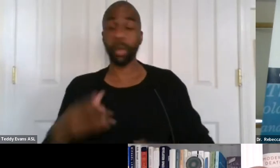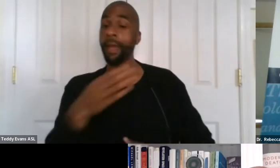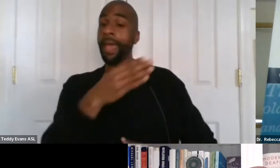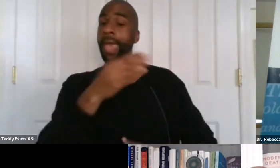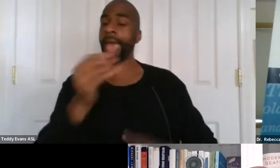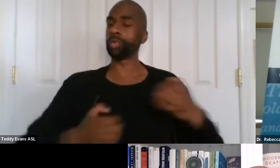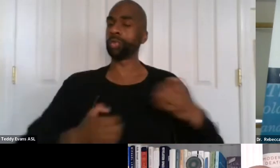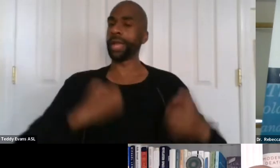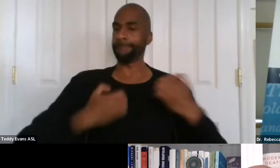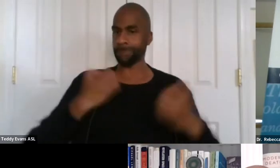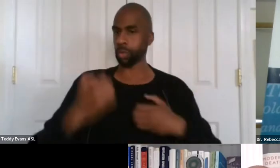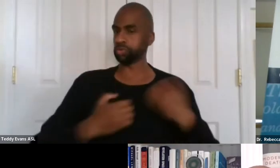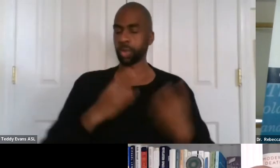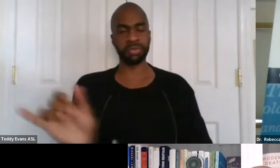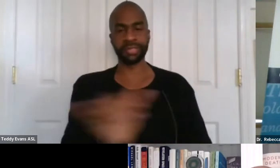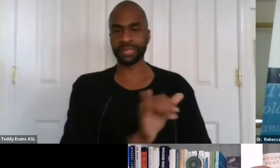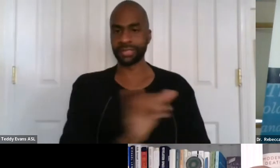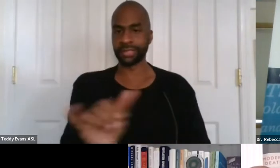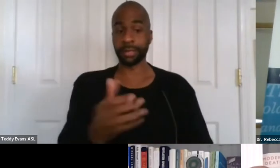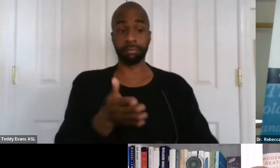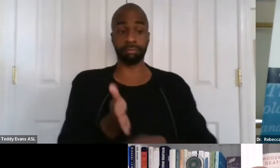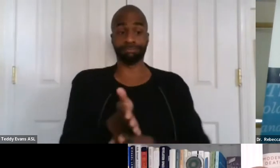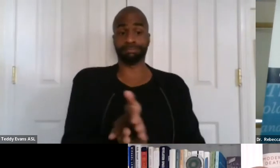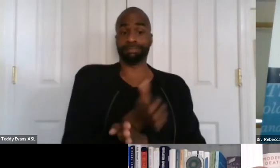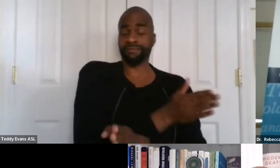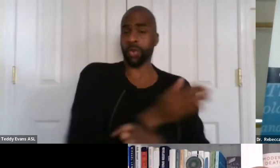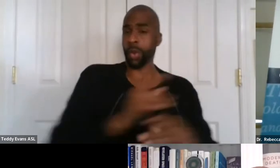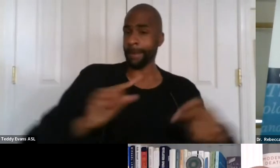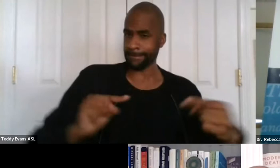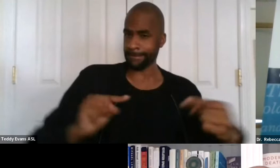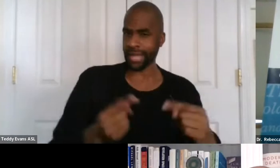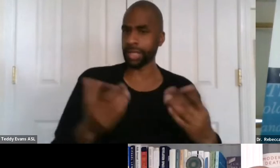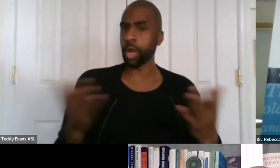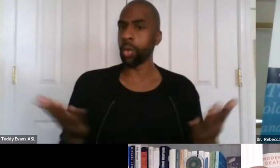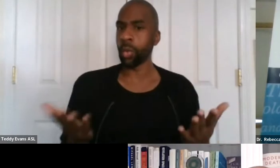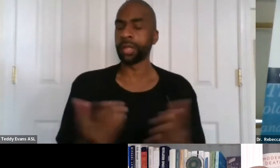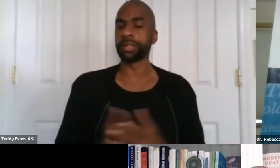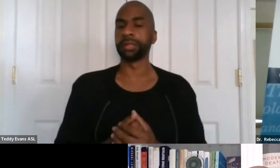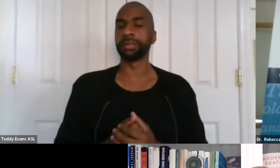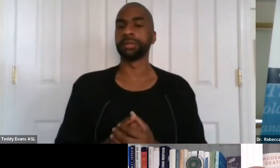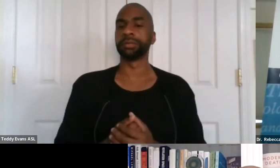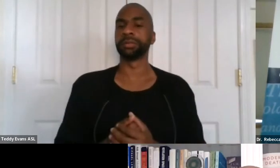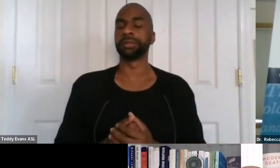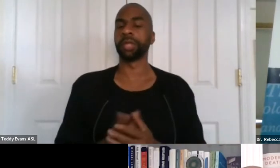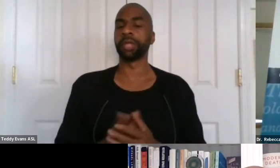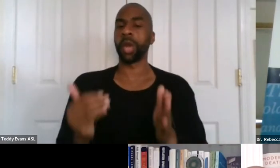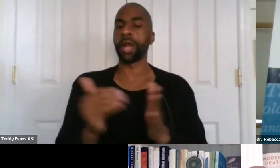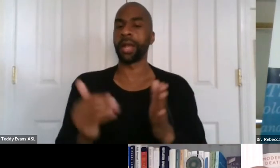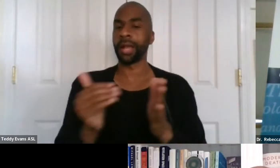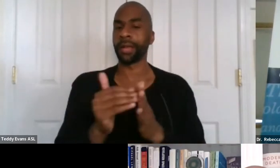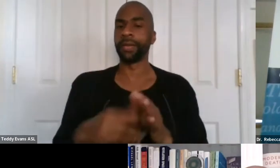feels. Before pain, the precursor to pain is often this sensation called